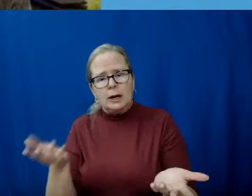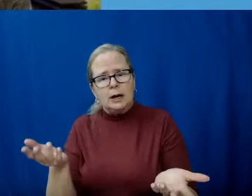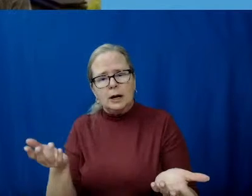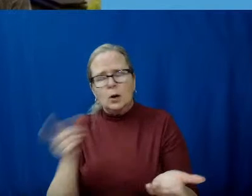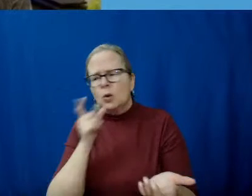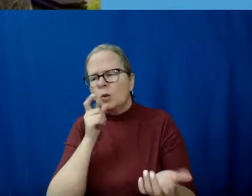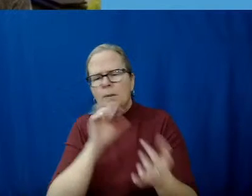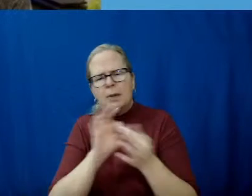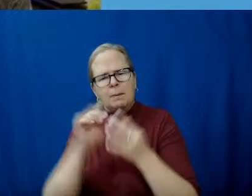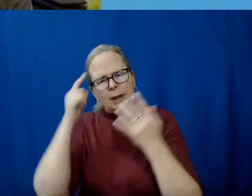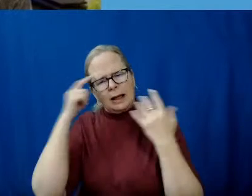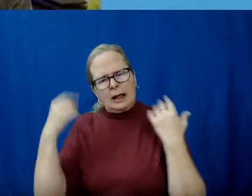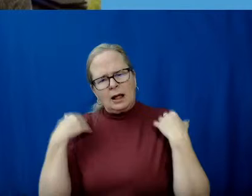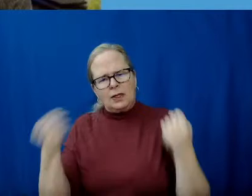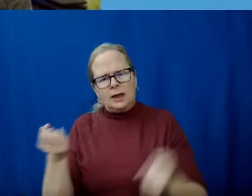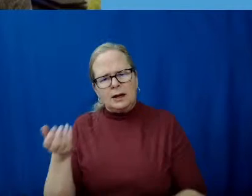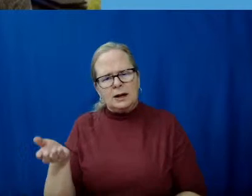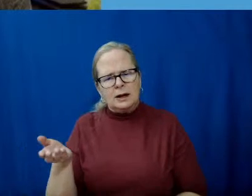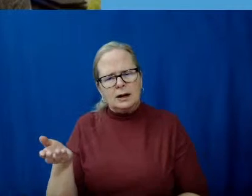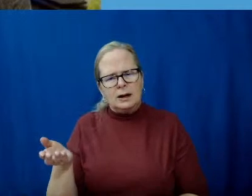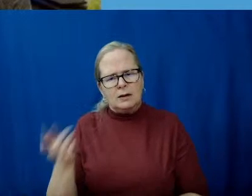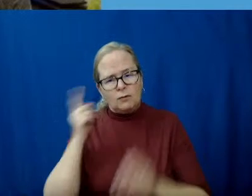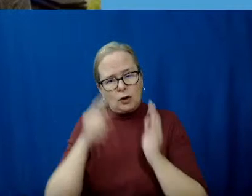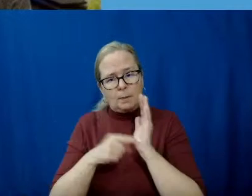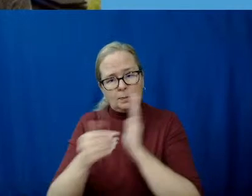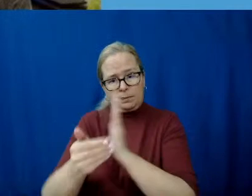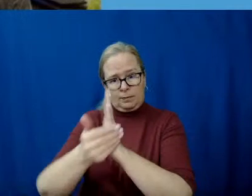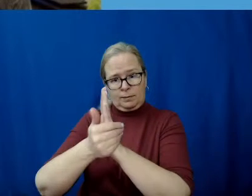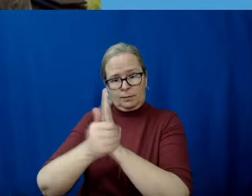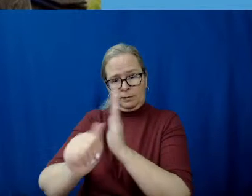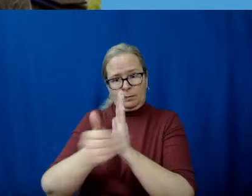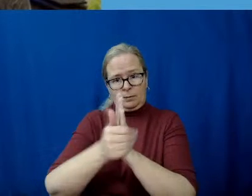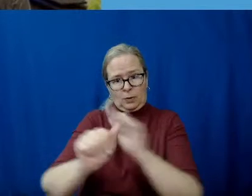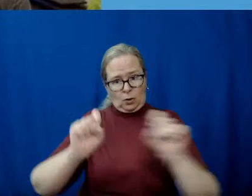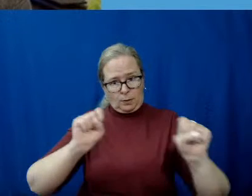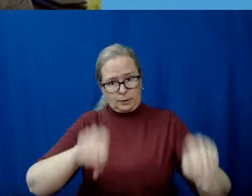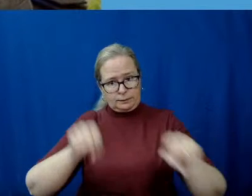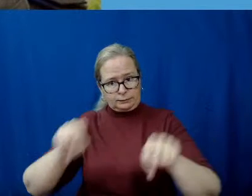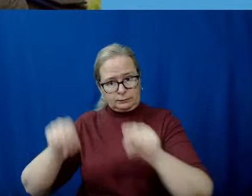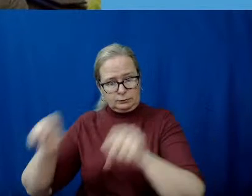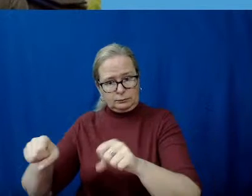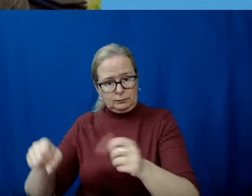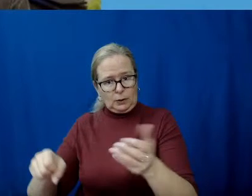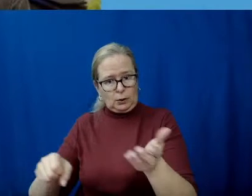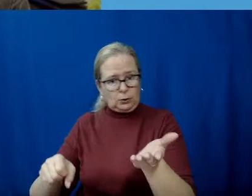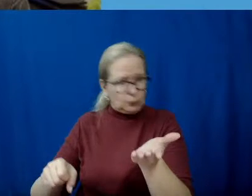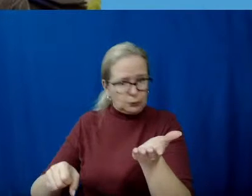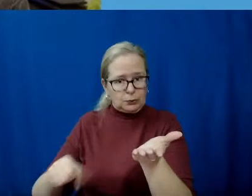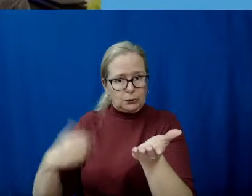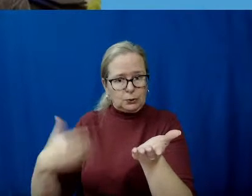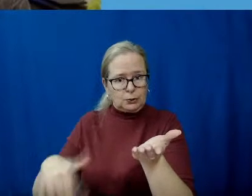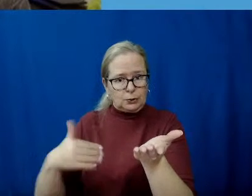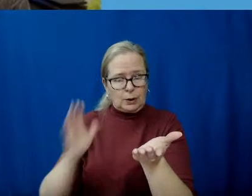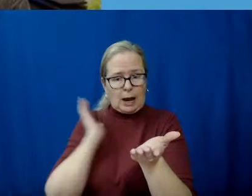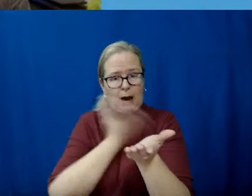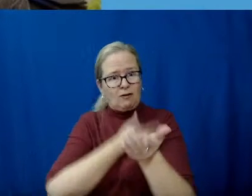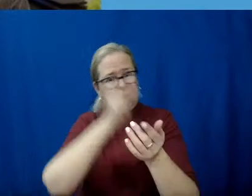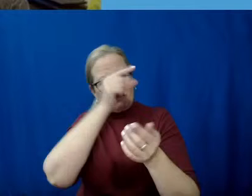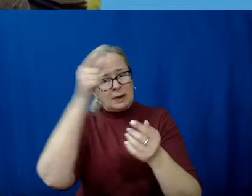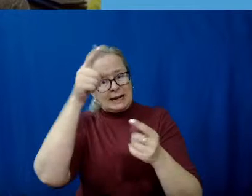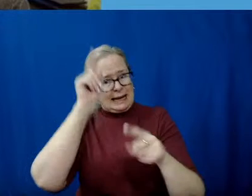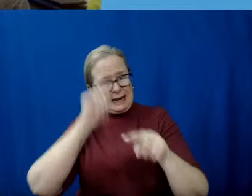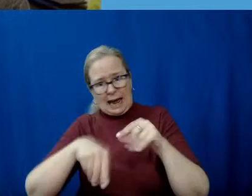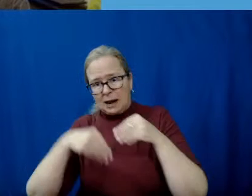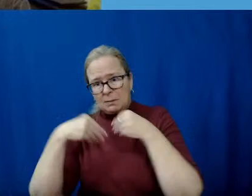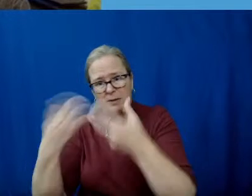procure masks, good masks, and ventilation, that's just sheer incompetence. Some schools today don't have masks still. They